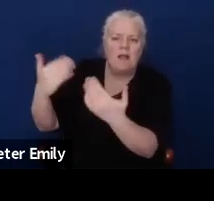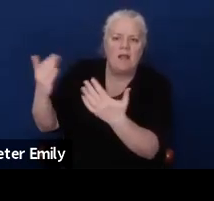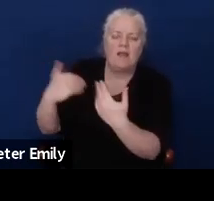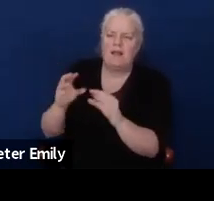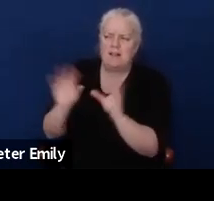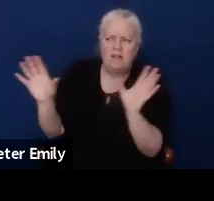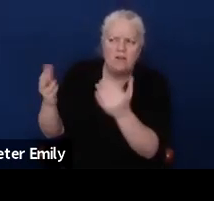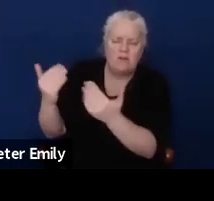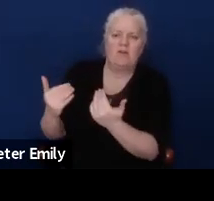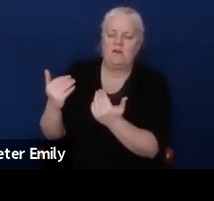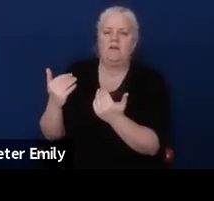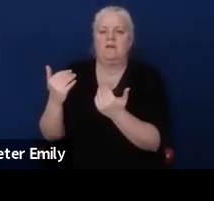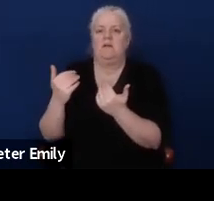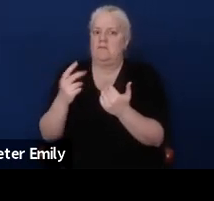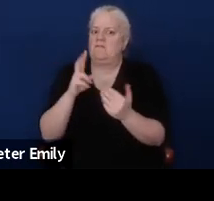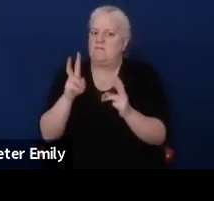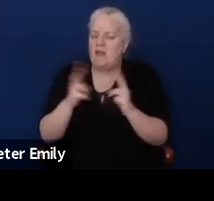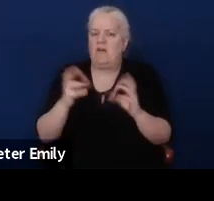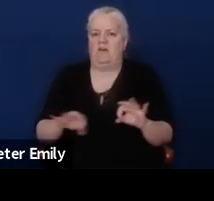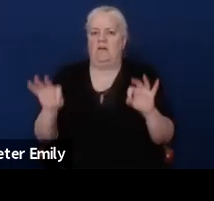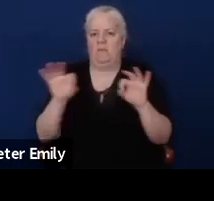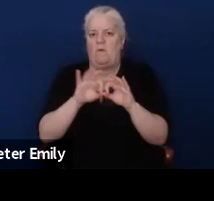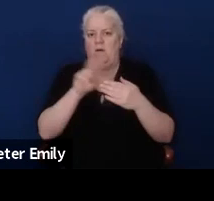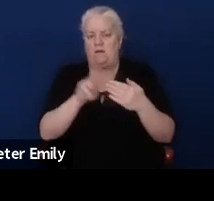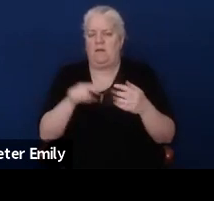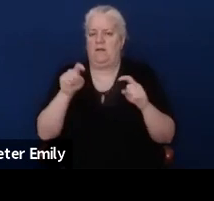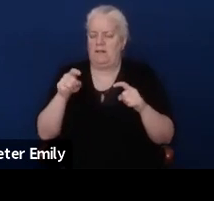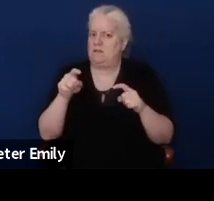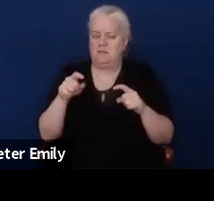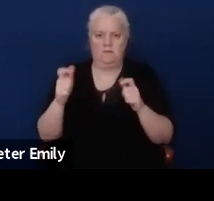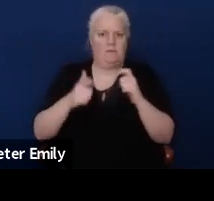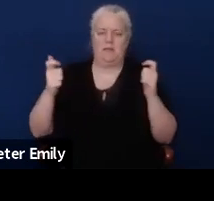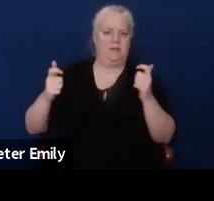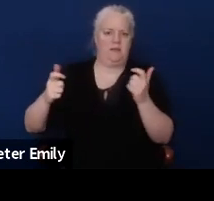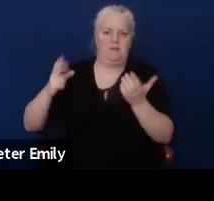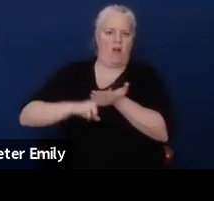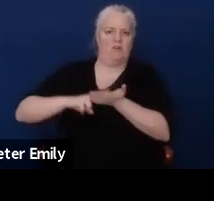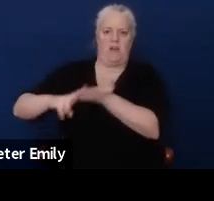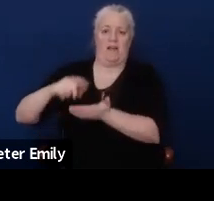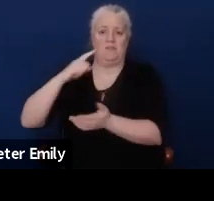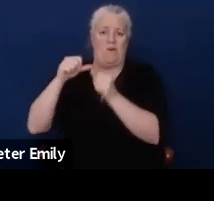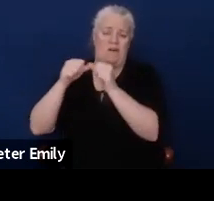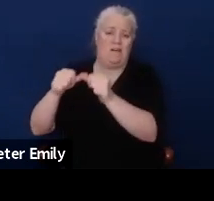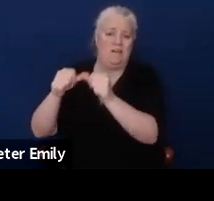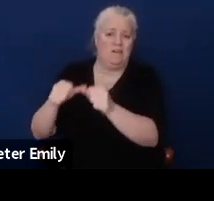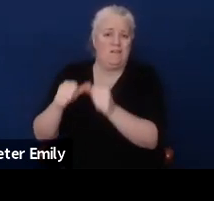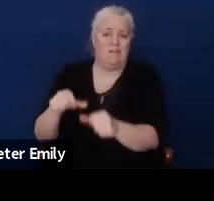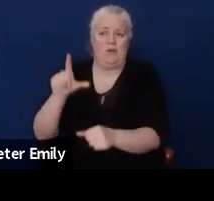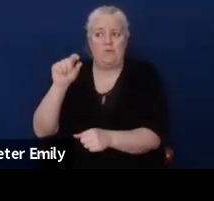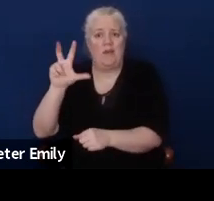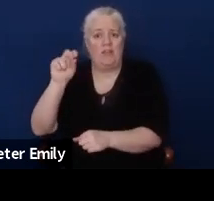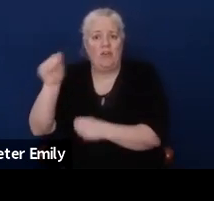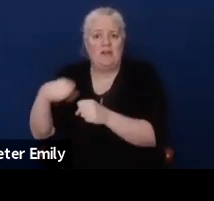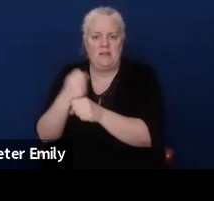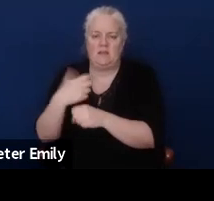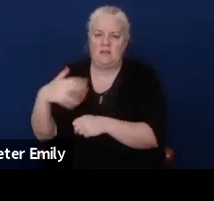very important. You know, you are going to a binding contract for probably 15, 20, even more than that, 30